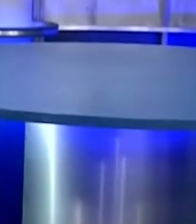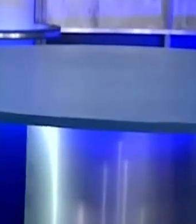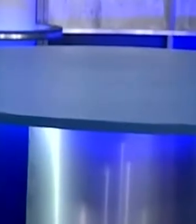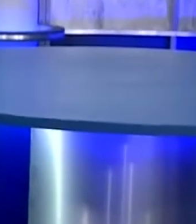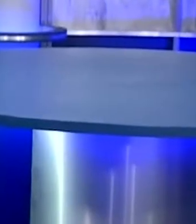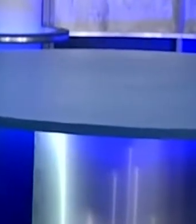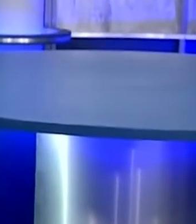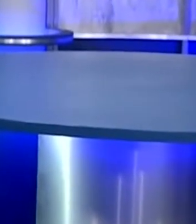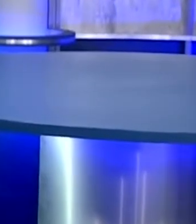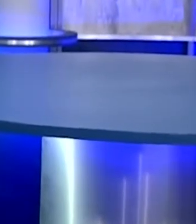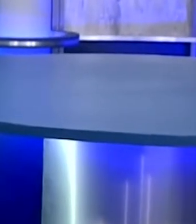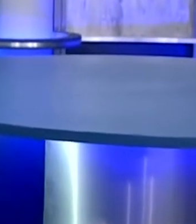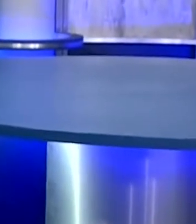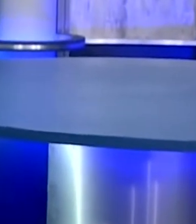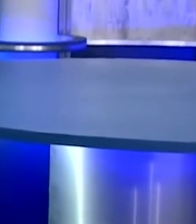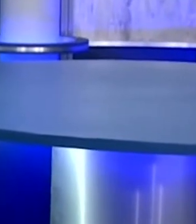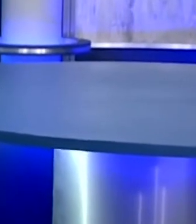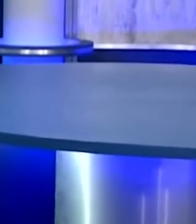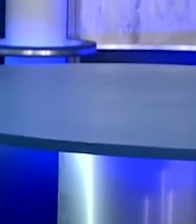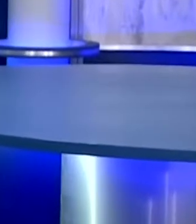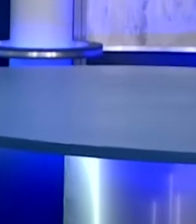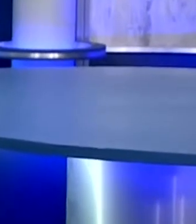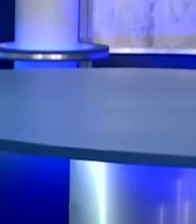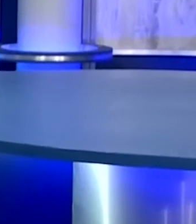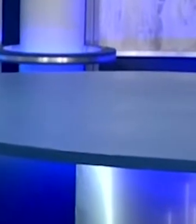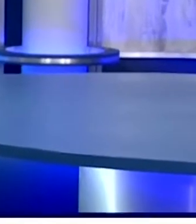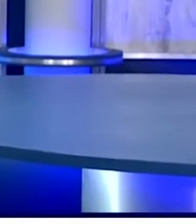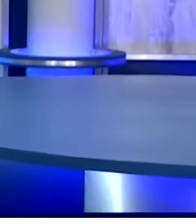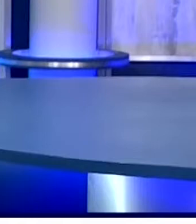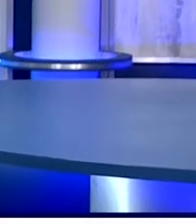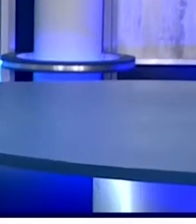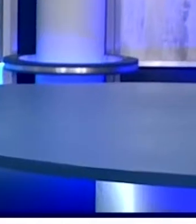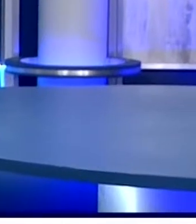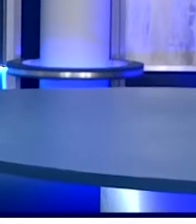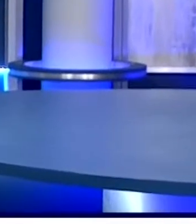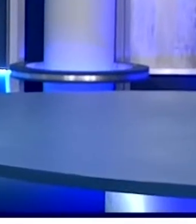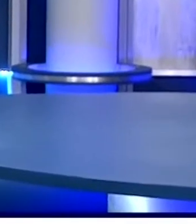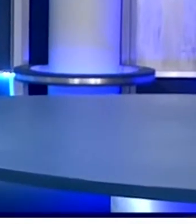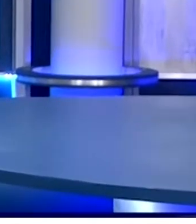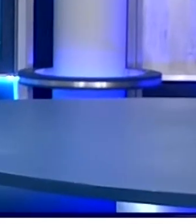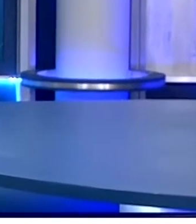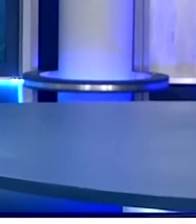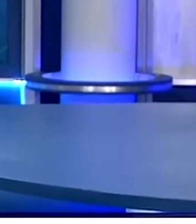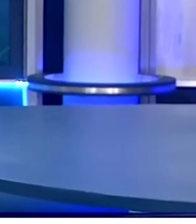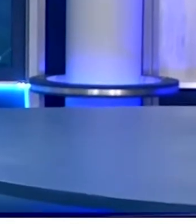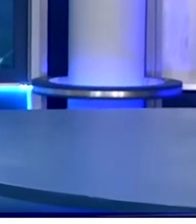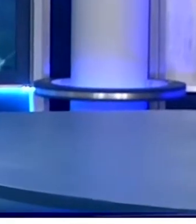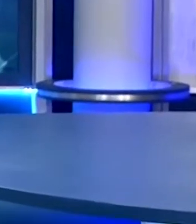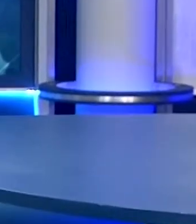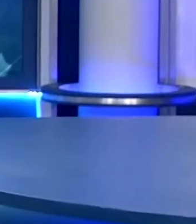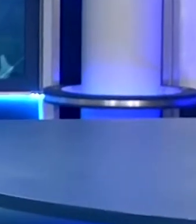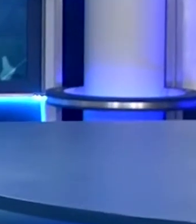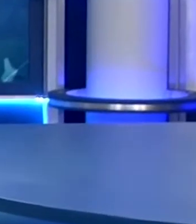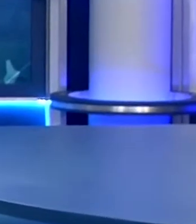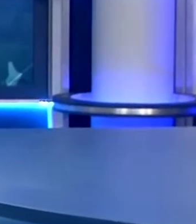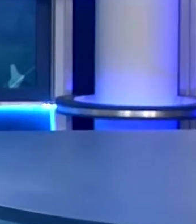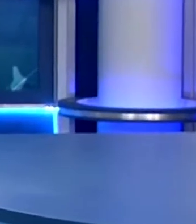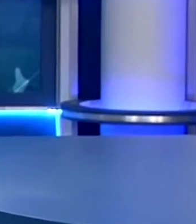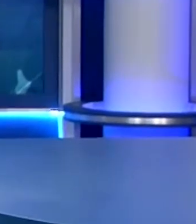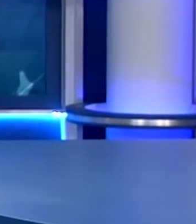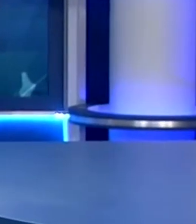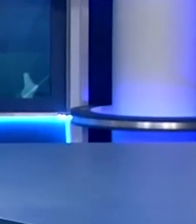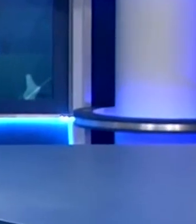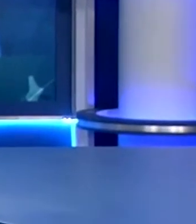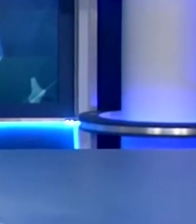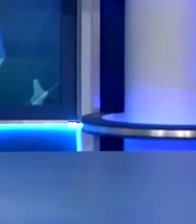In our top story, a titan in the journalism profession in Barbados was laid to rest today. Hundreds led by Governor General Dame